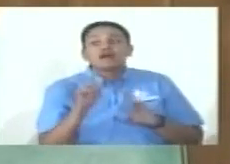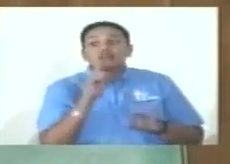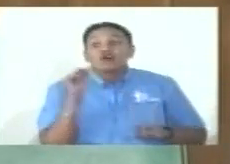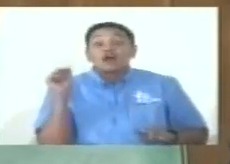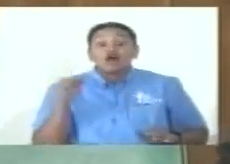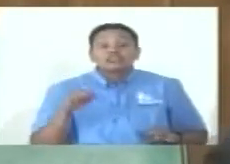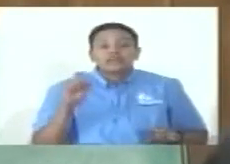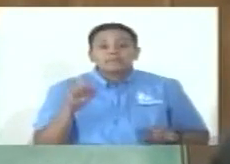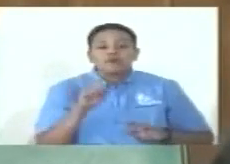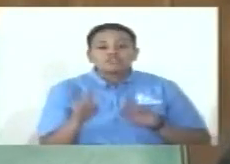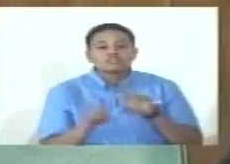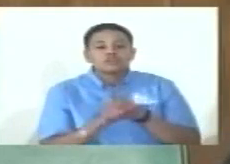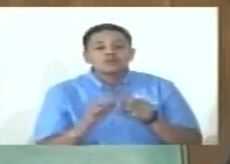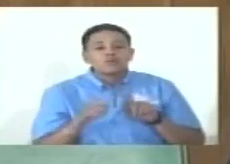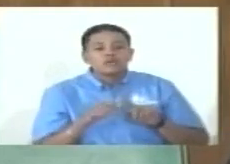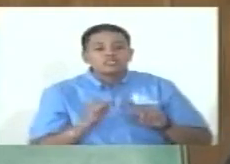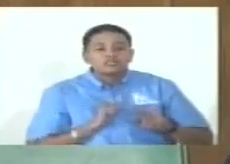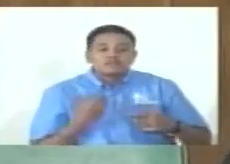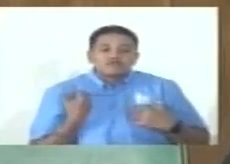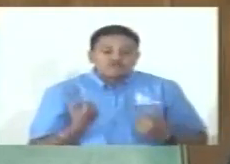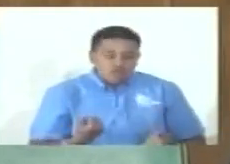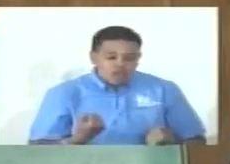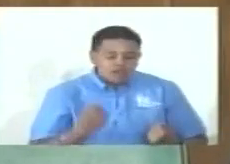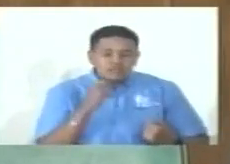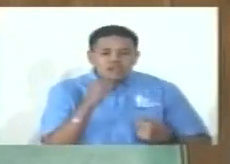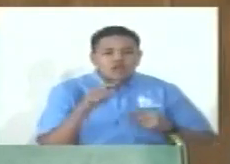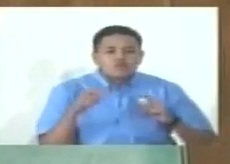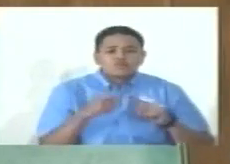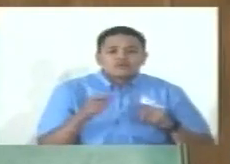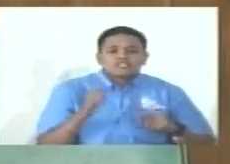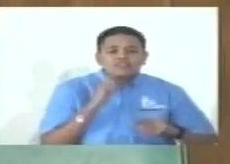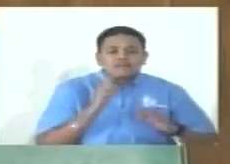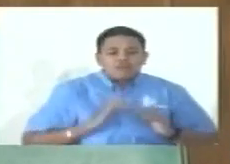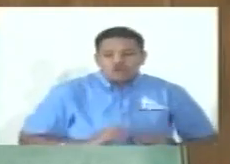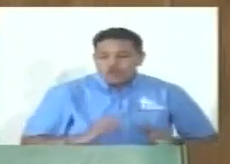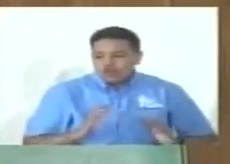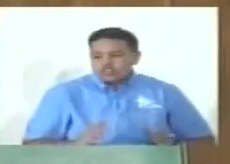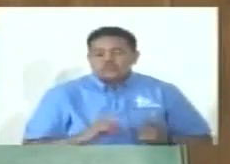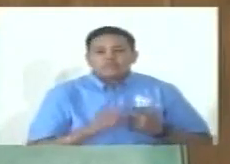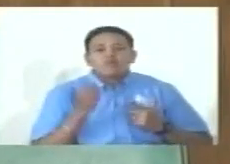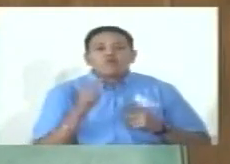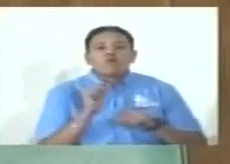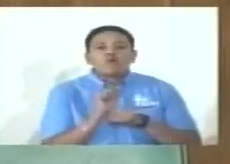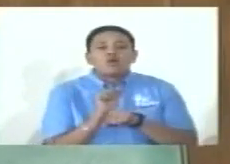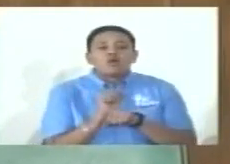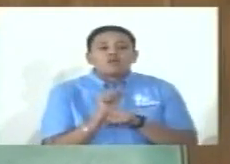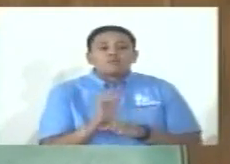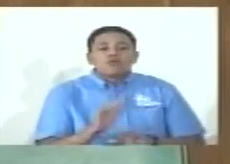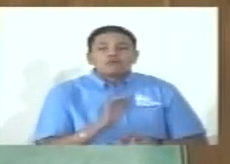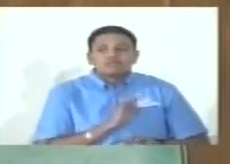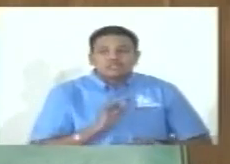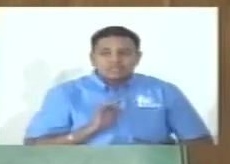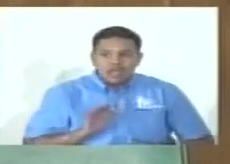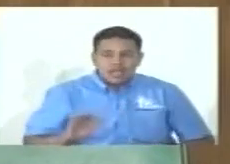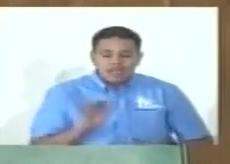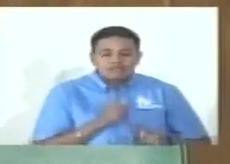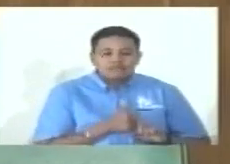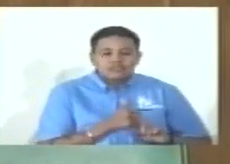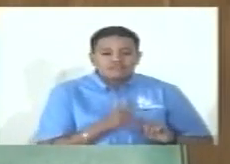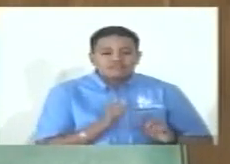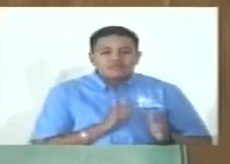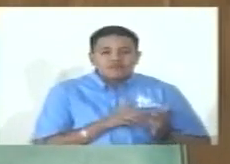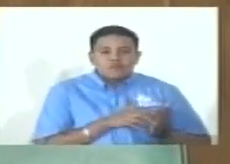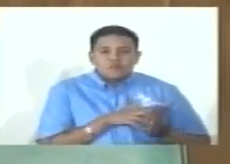must be when I am strong, not when as a customer or an employee, I am